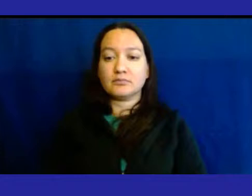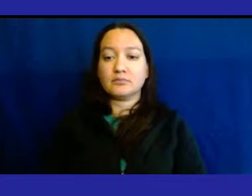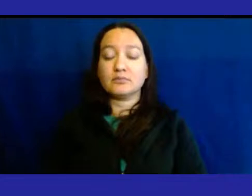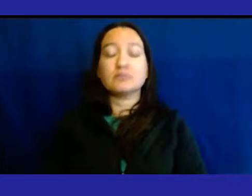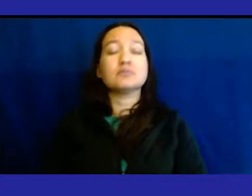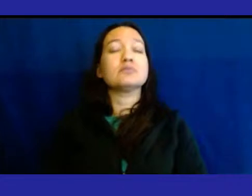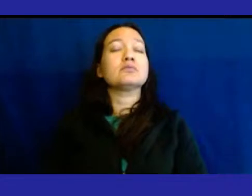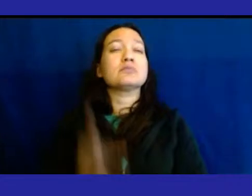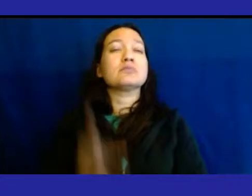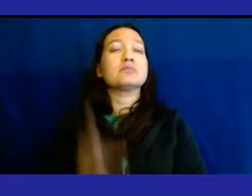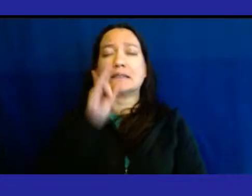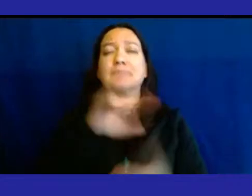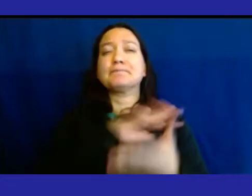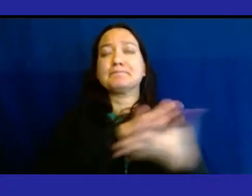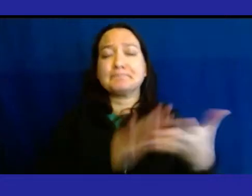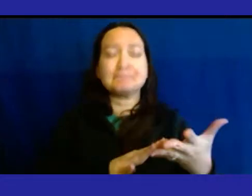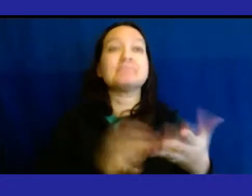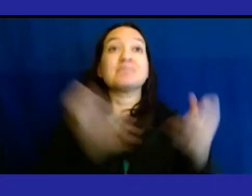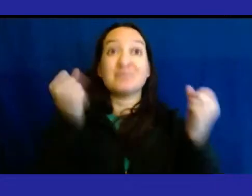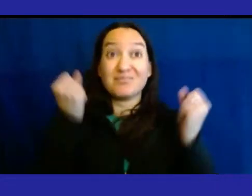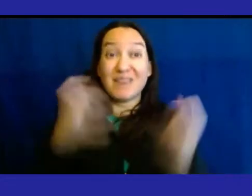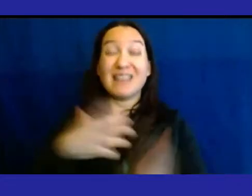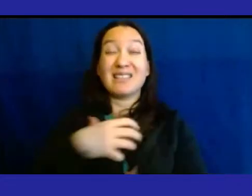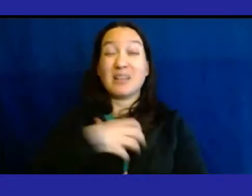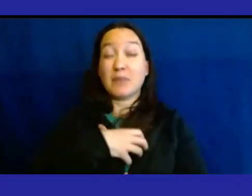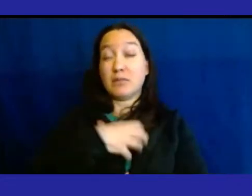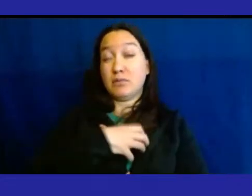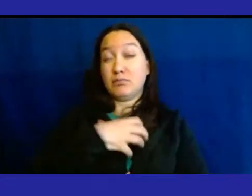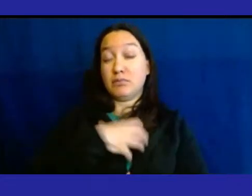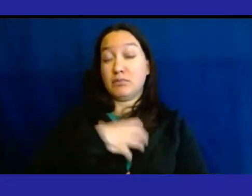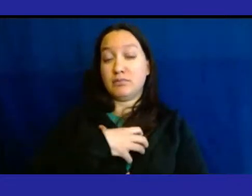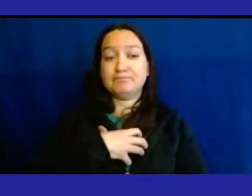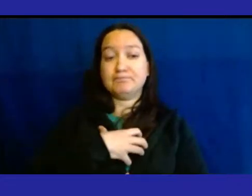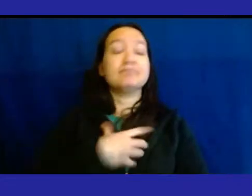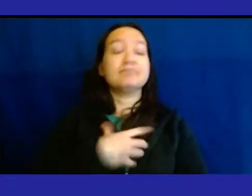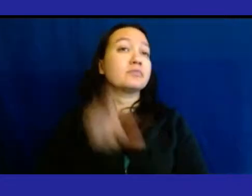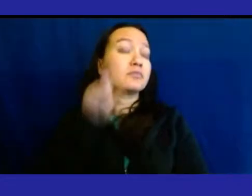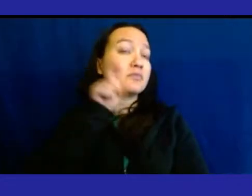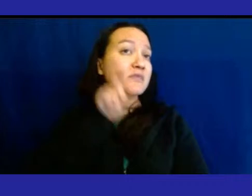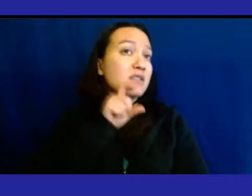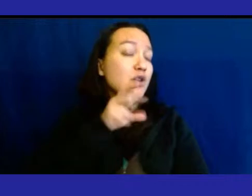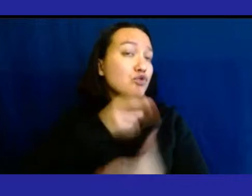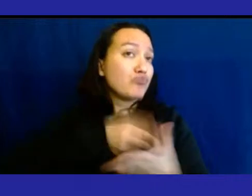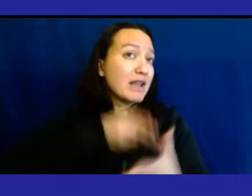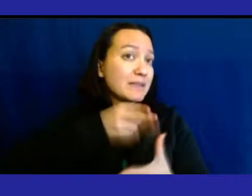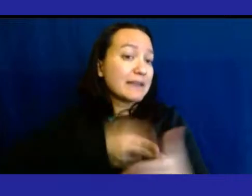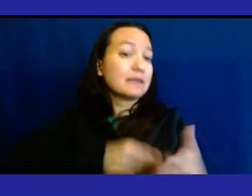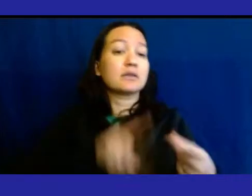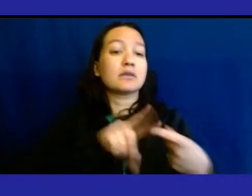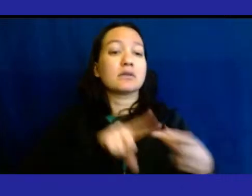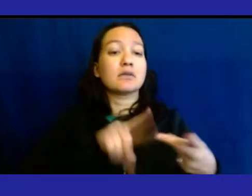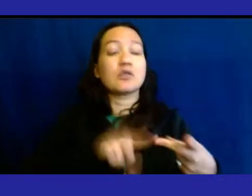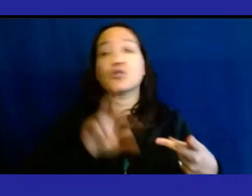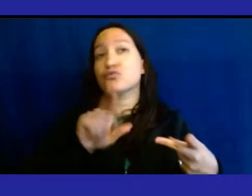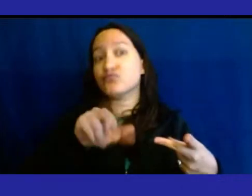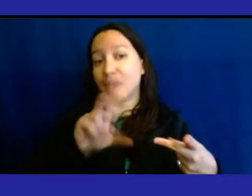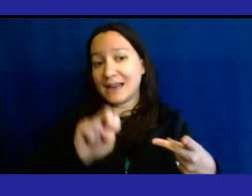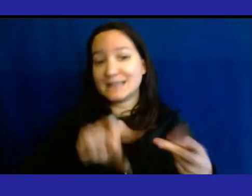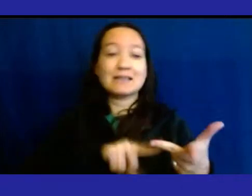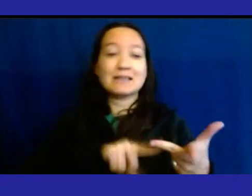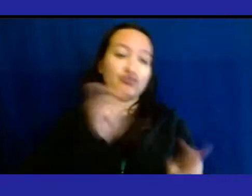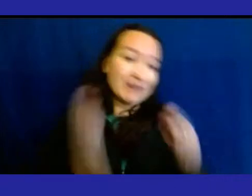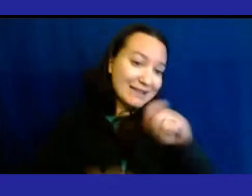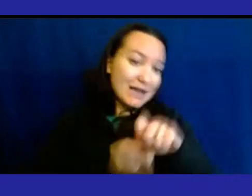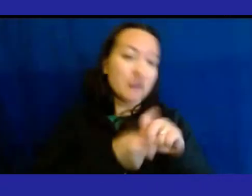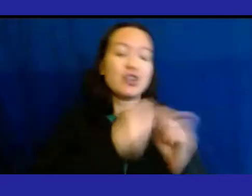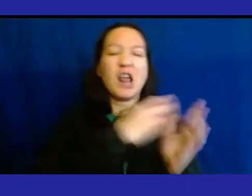are obviously a large number of complaints under sexual harassment, also to race, retaliation. It does go through all